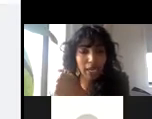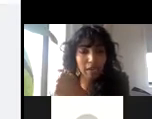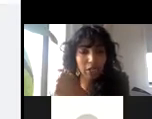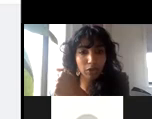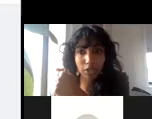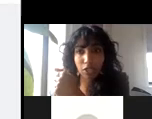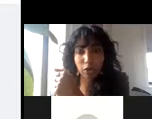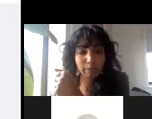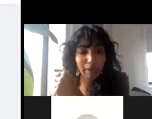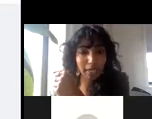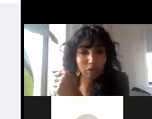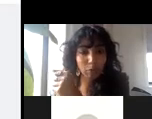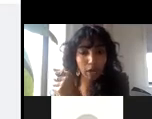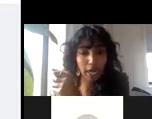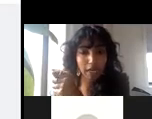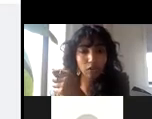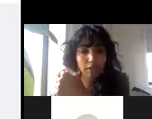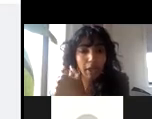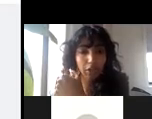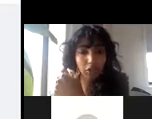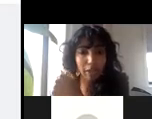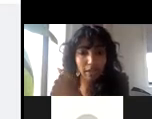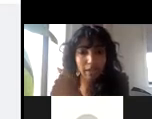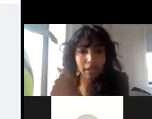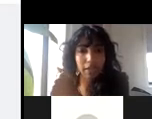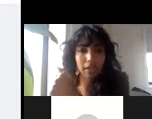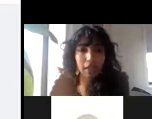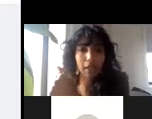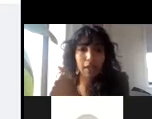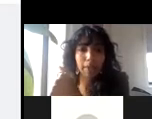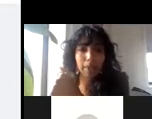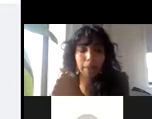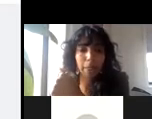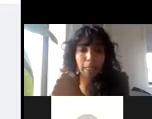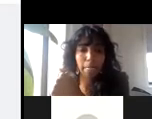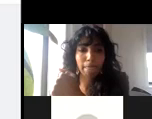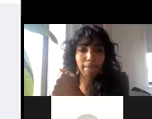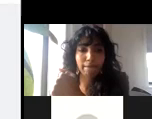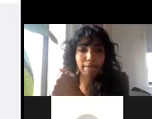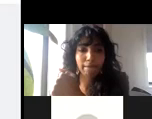putting money and resources towards mandated reporting, towards punishment,